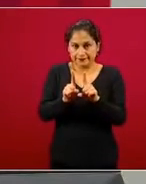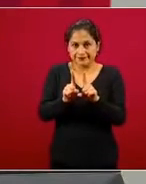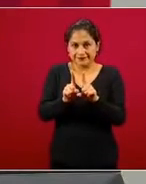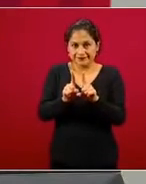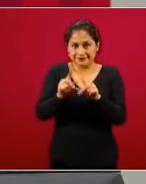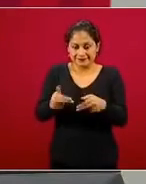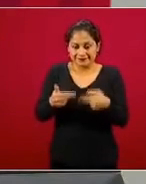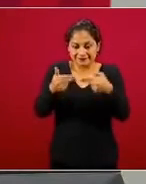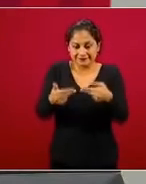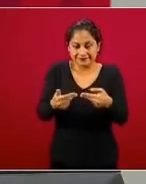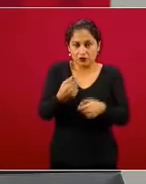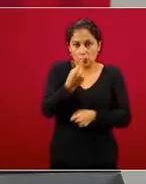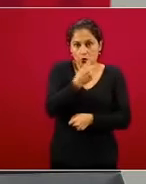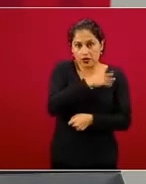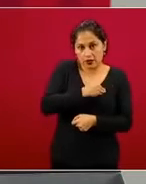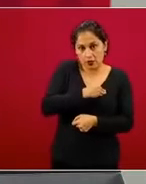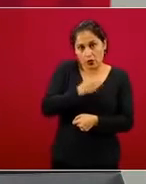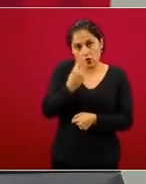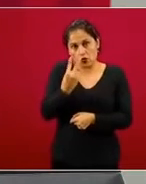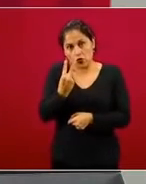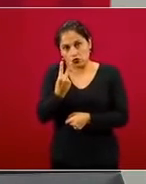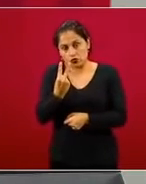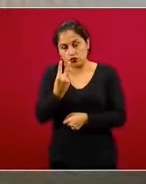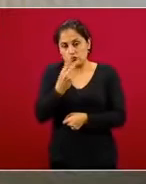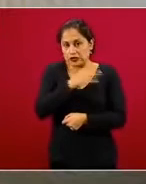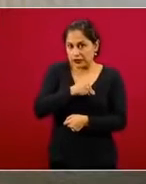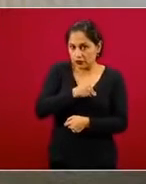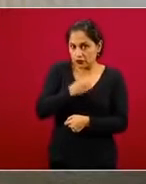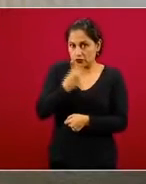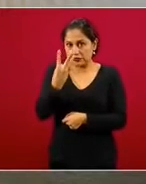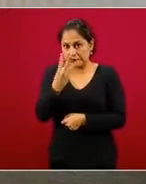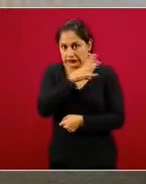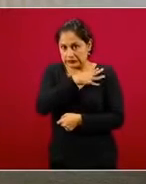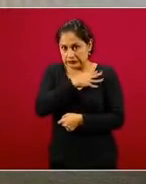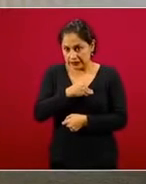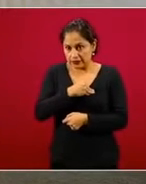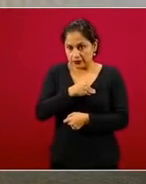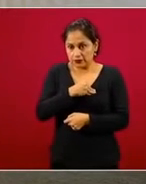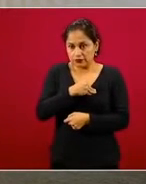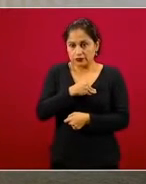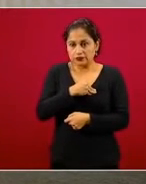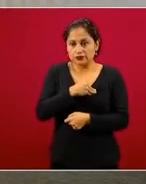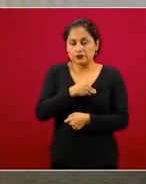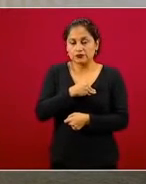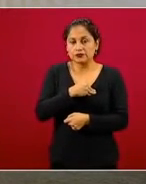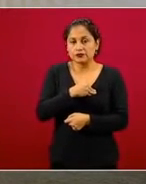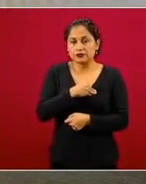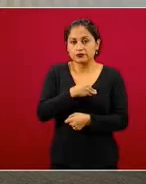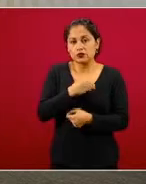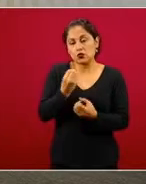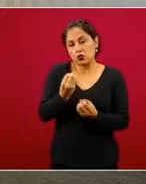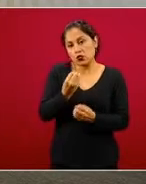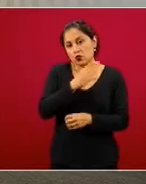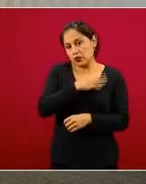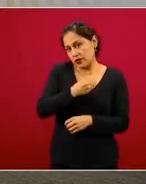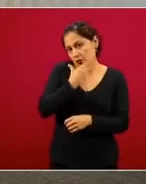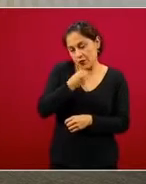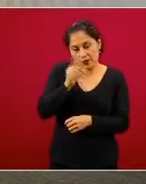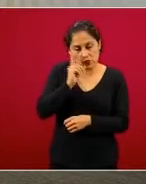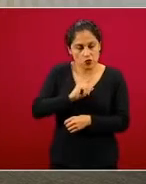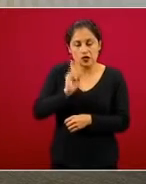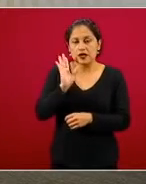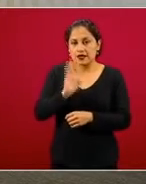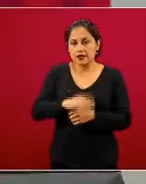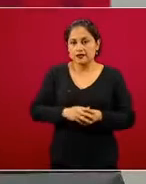they procreate more than 1 child, more than 2 children. Now they